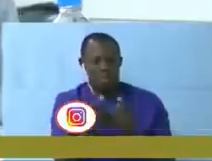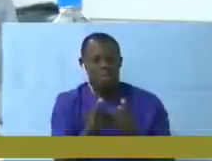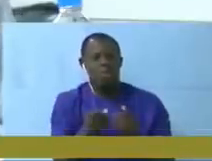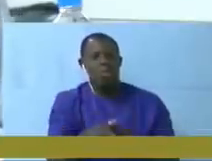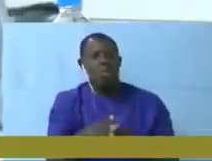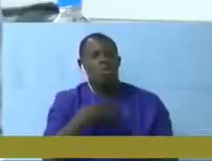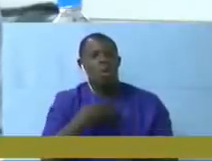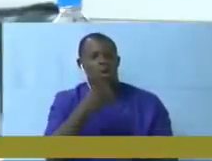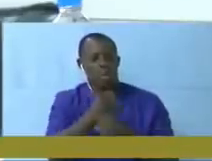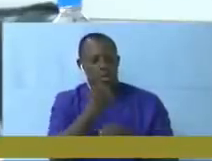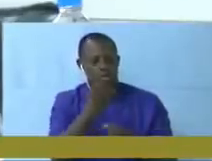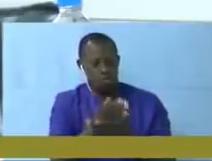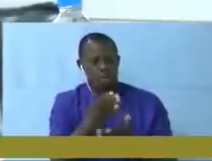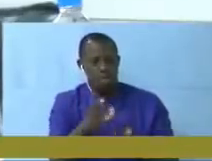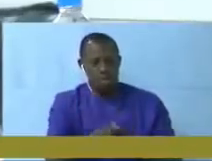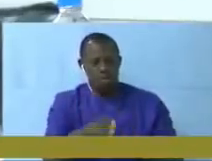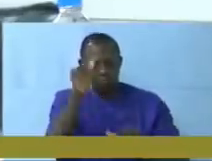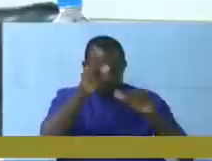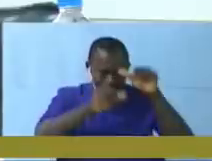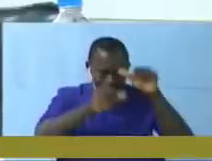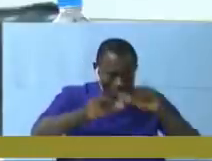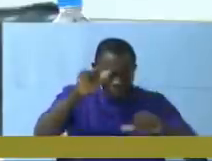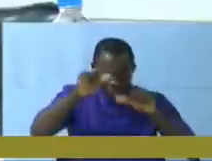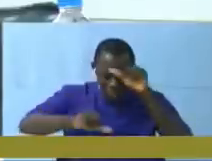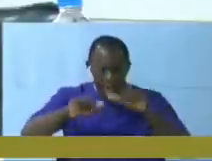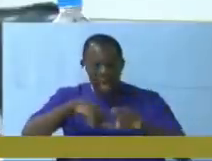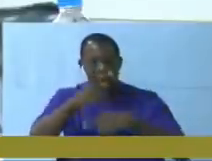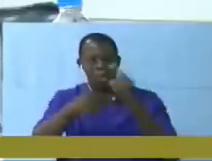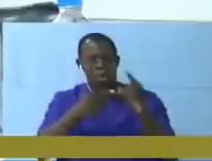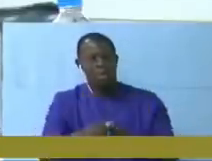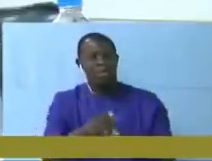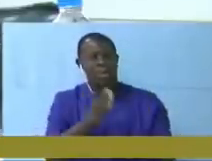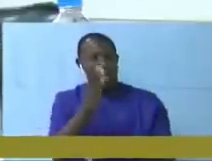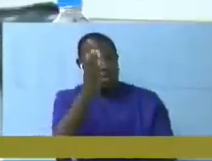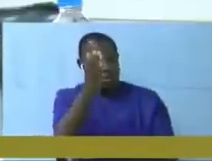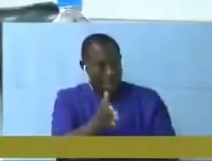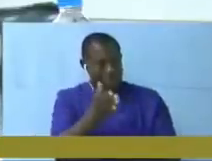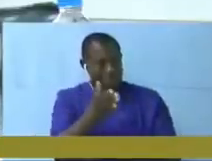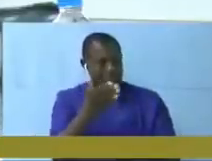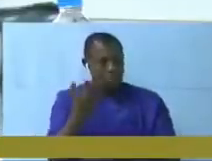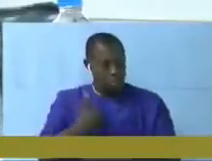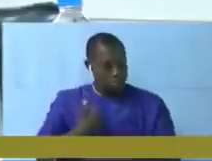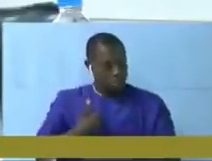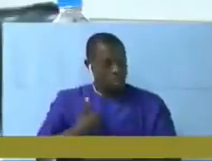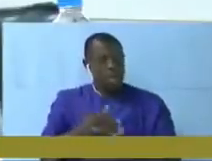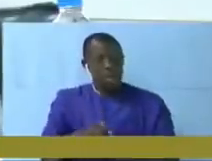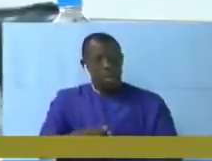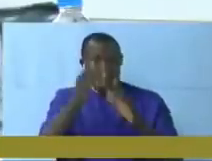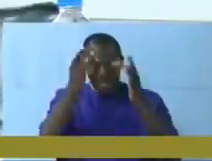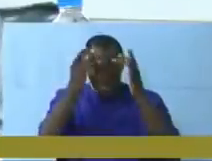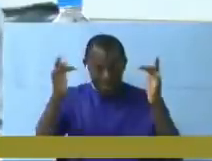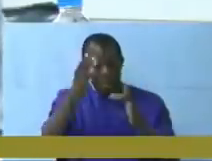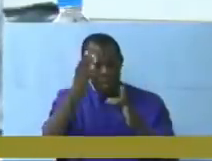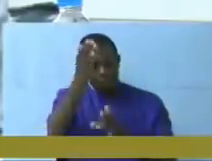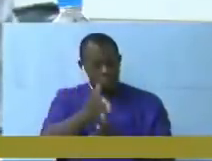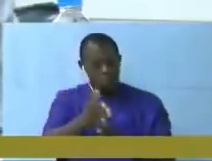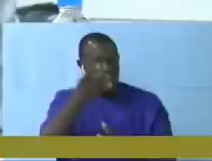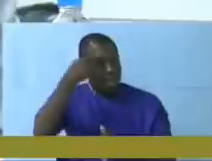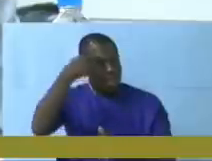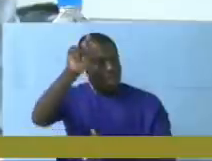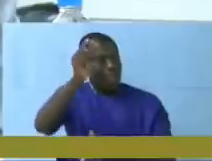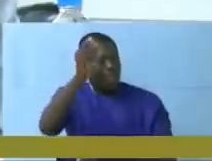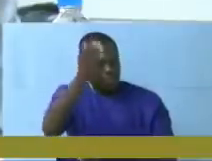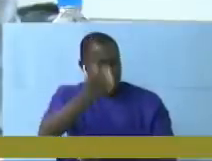Just to make sure they were vetted and, of course, the proper, right people, competent people, you know, appointed